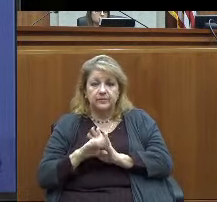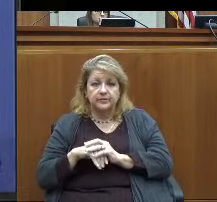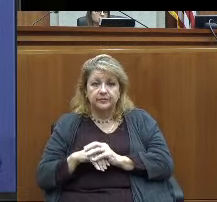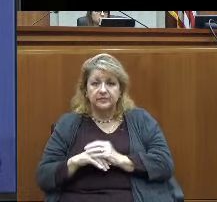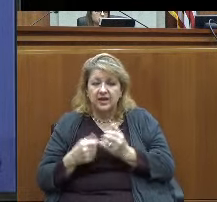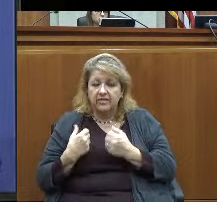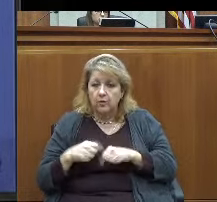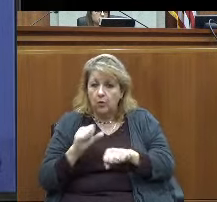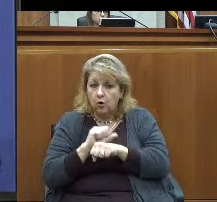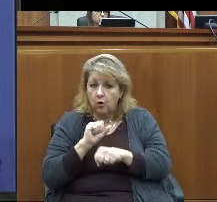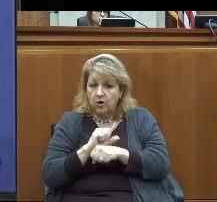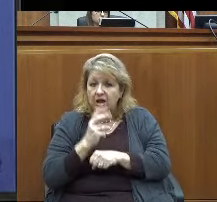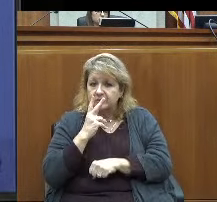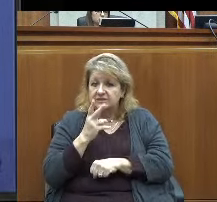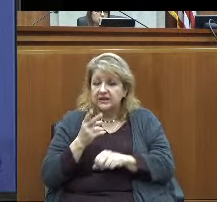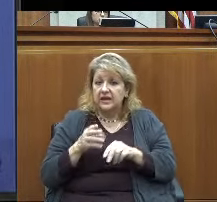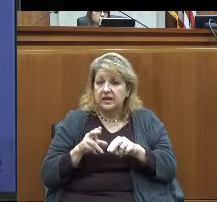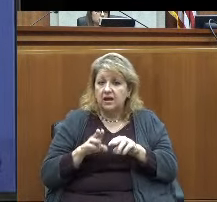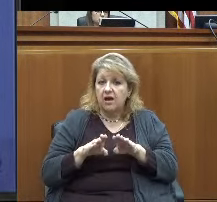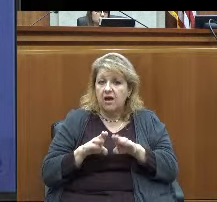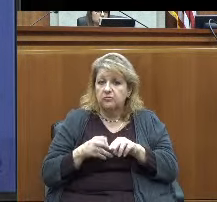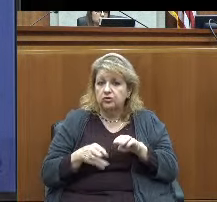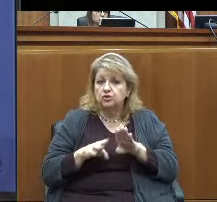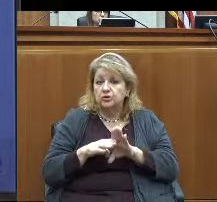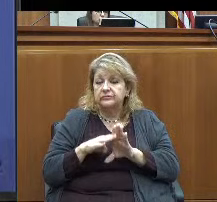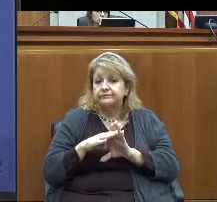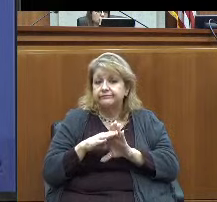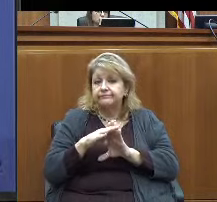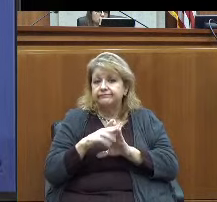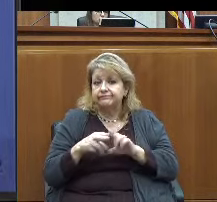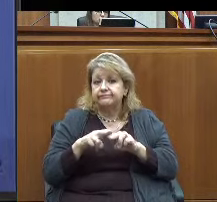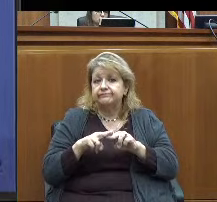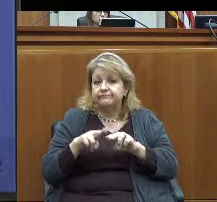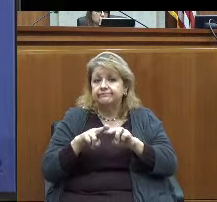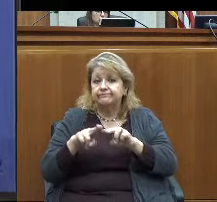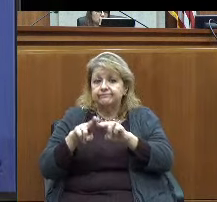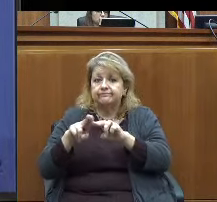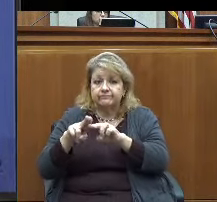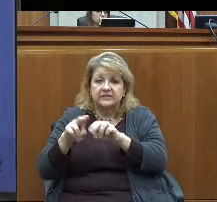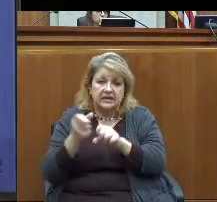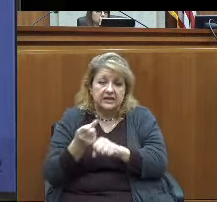this plan, I expect to see an additional upward movement in these numbers next year.